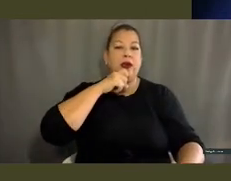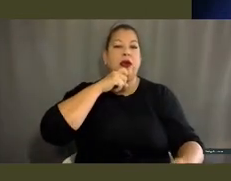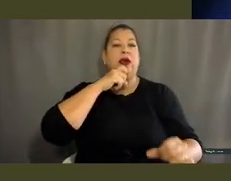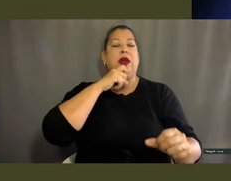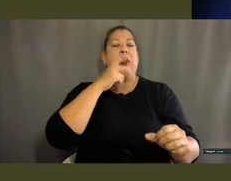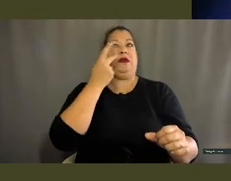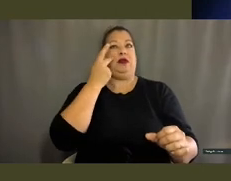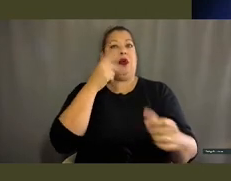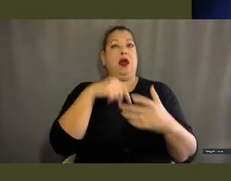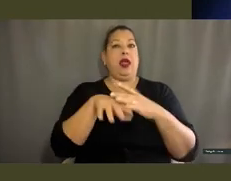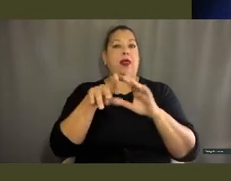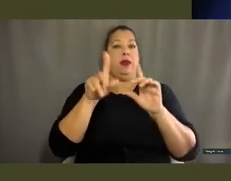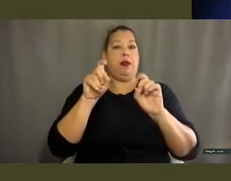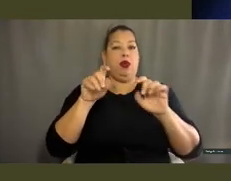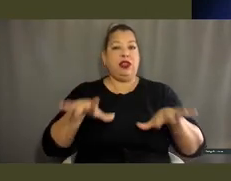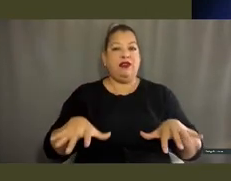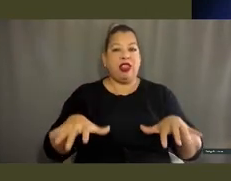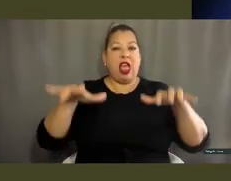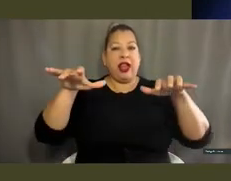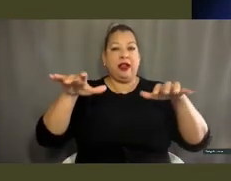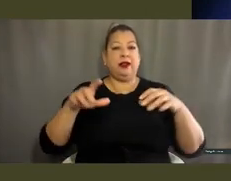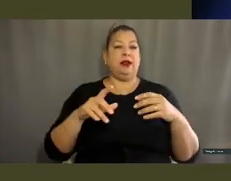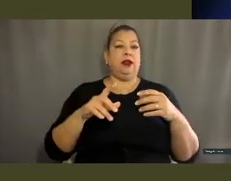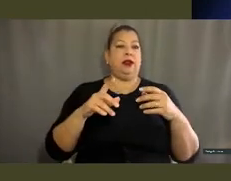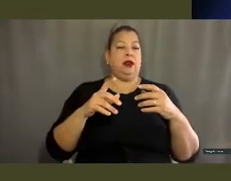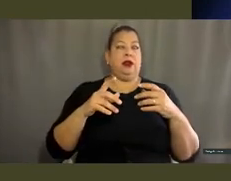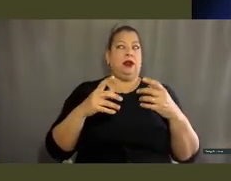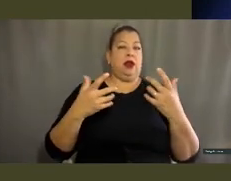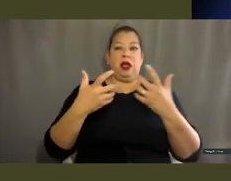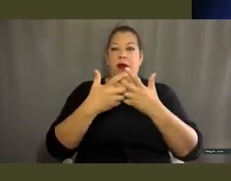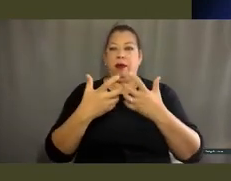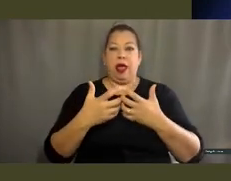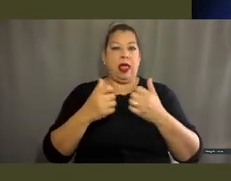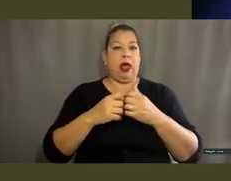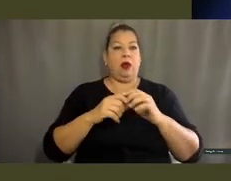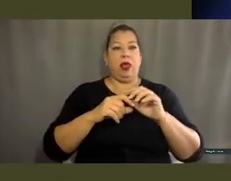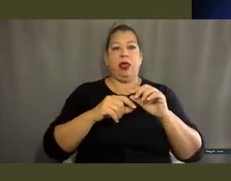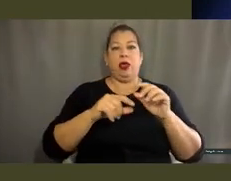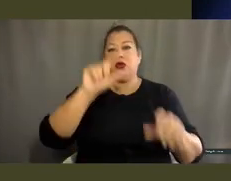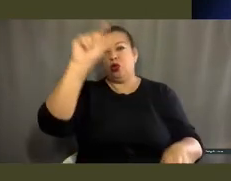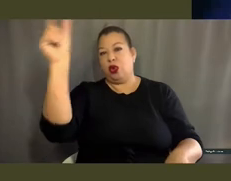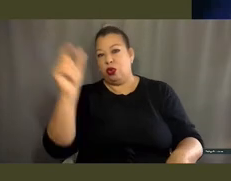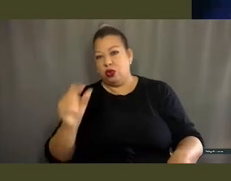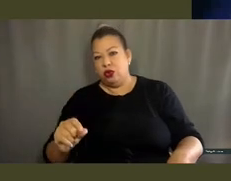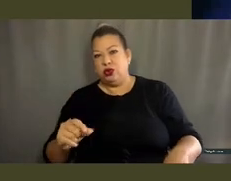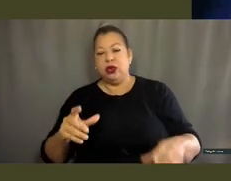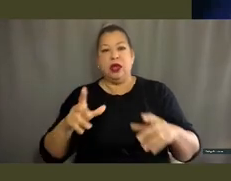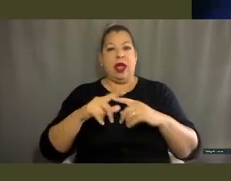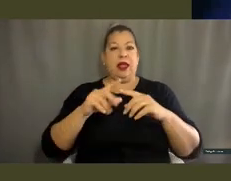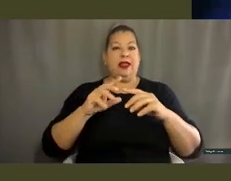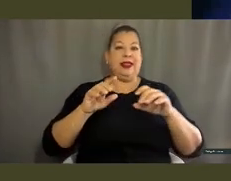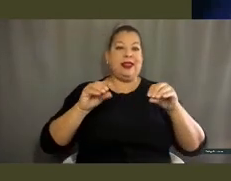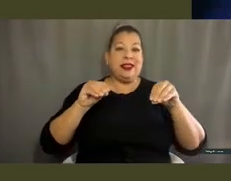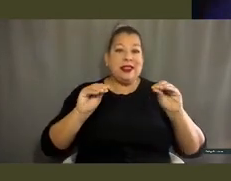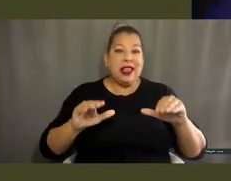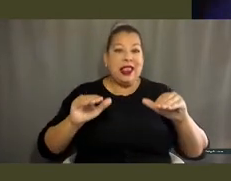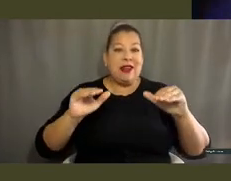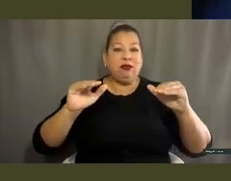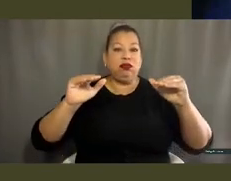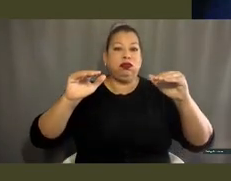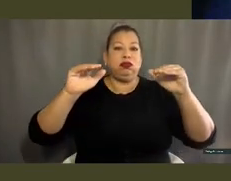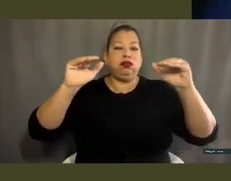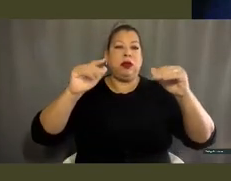polls flooding. You can couple that with coastal systems and the sea level rise that Joanna talked about and the increasing salinization